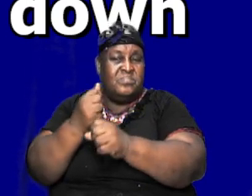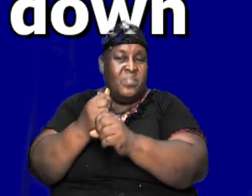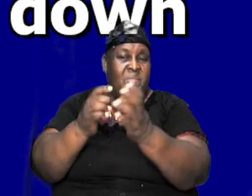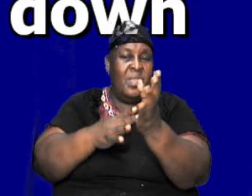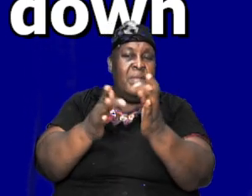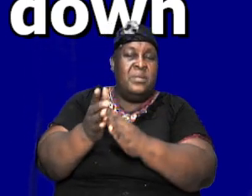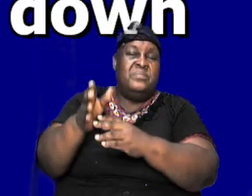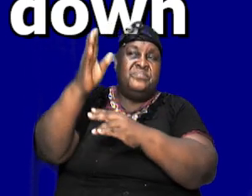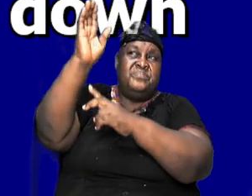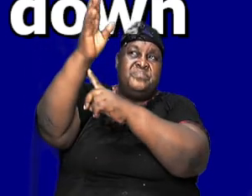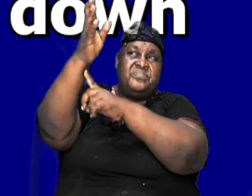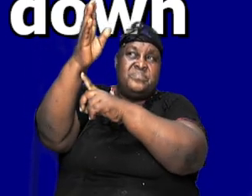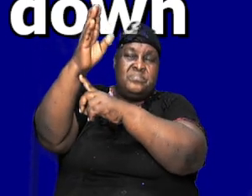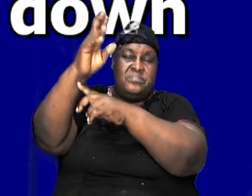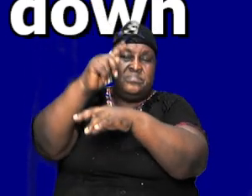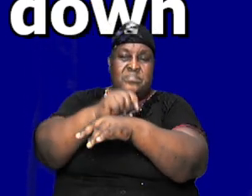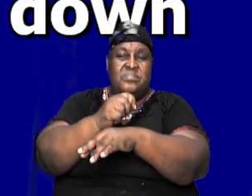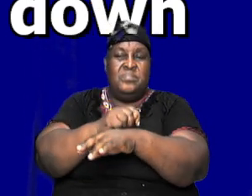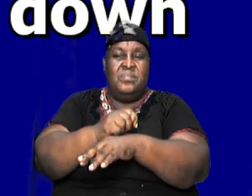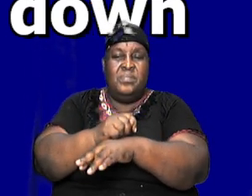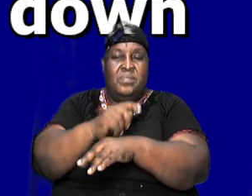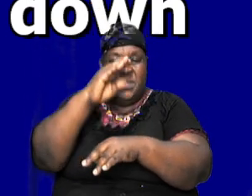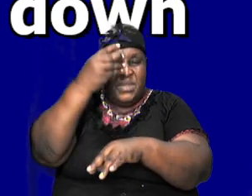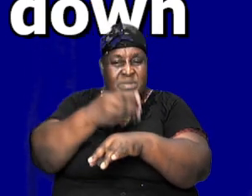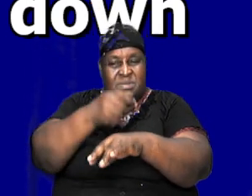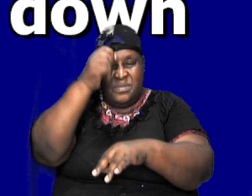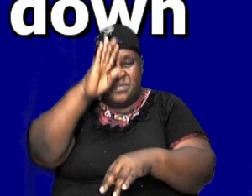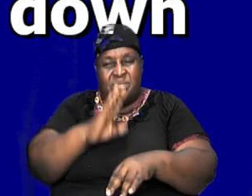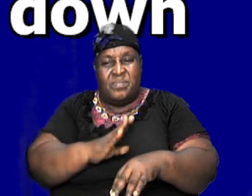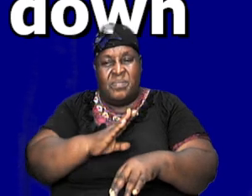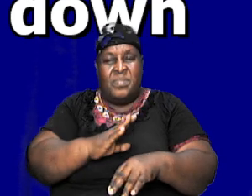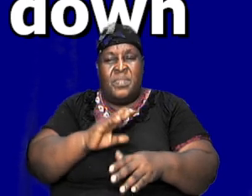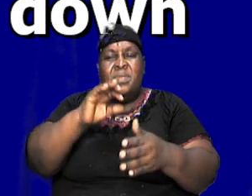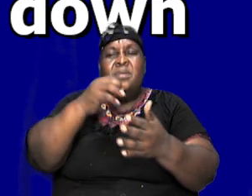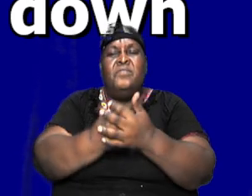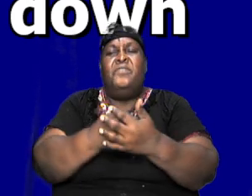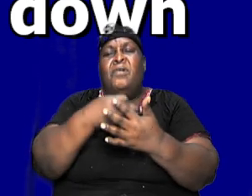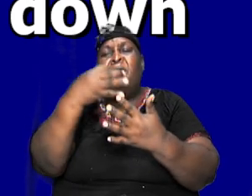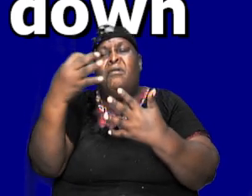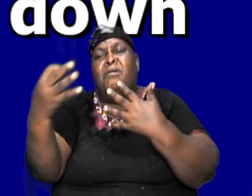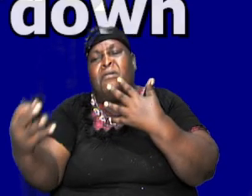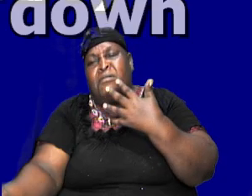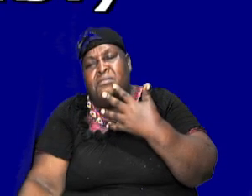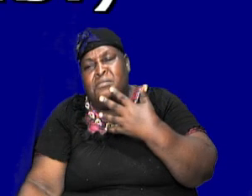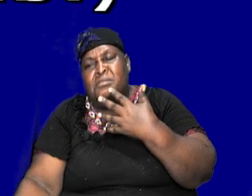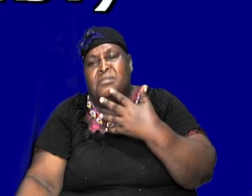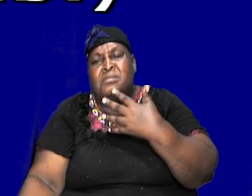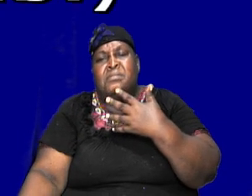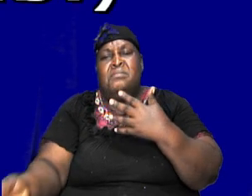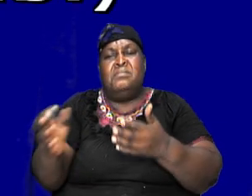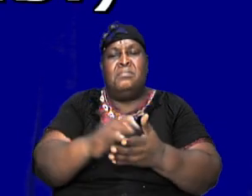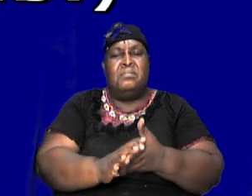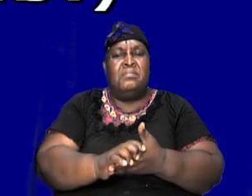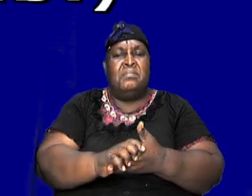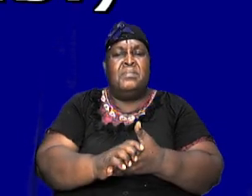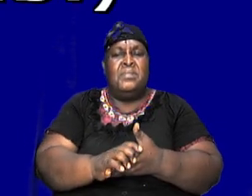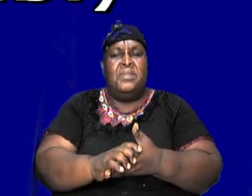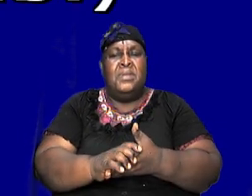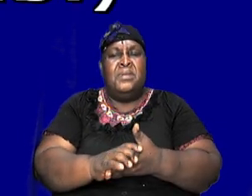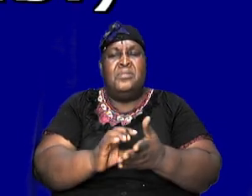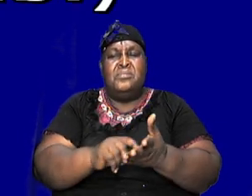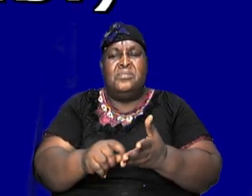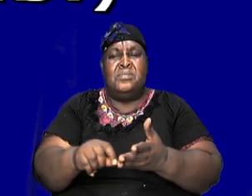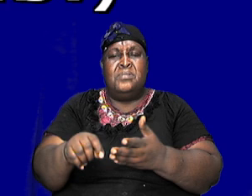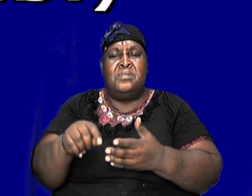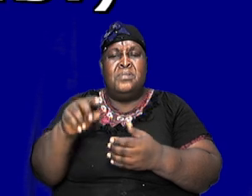temple and said unto him, "If thou be the Son of God, cast thyself down from hence. For it is